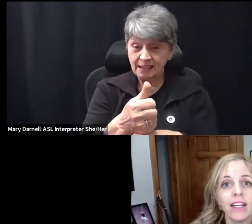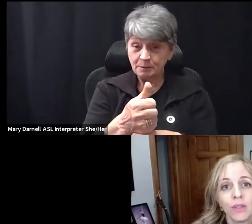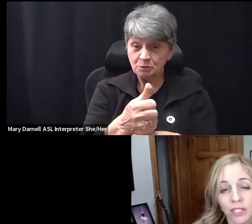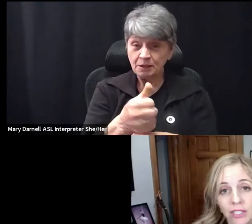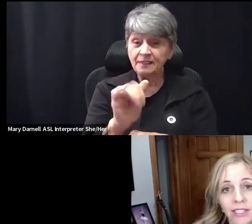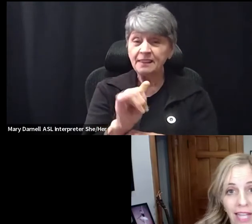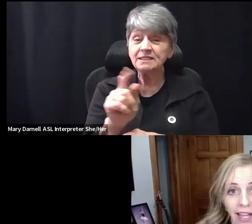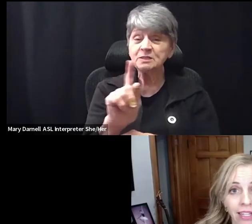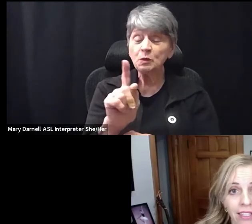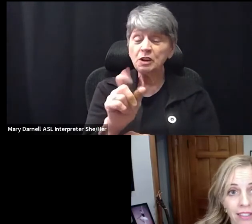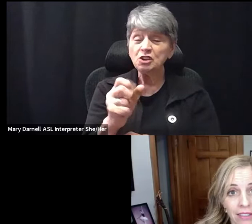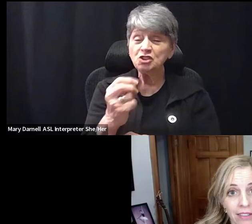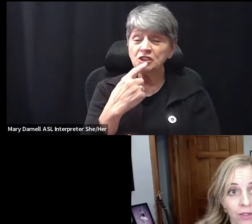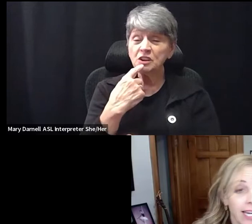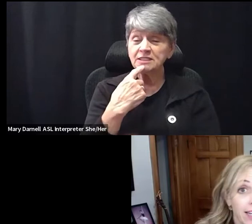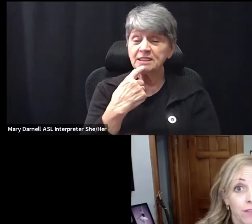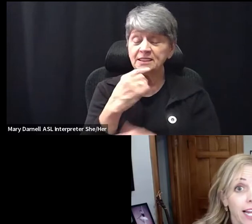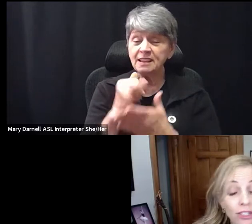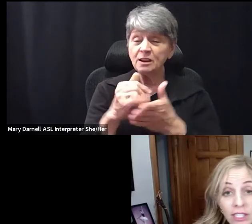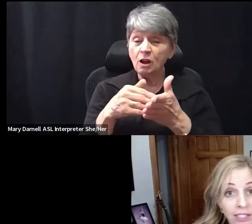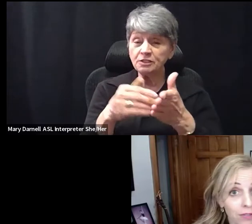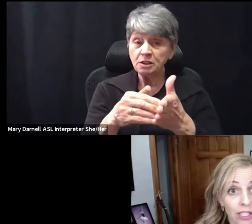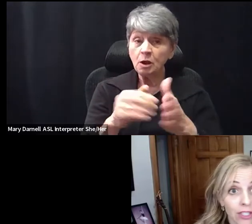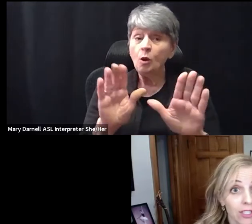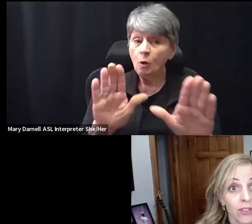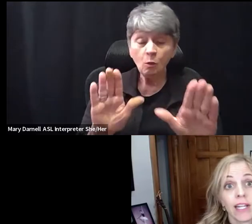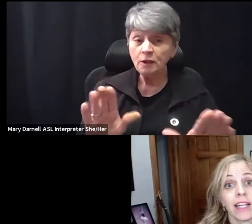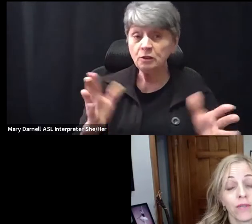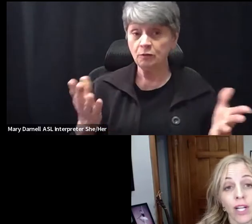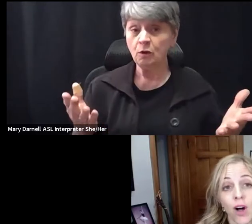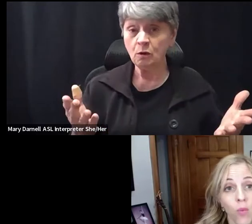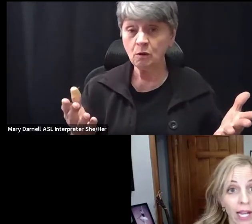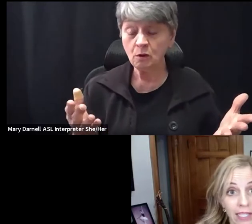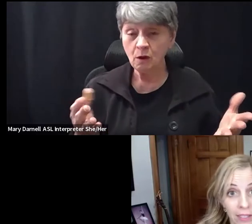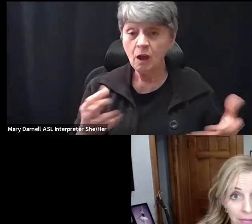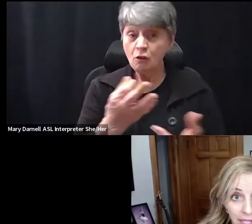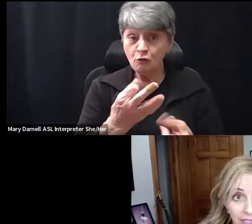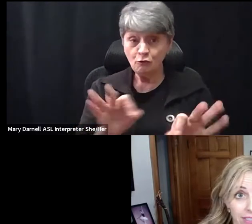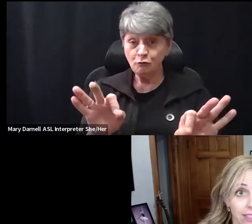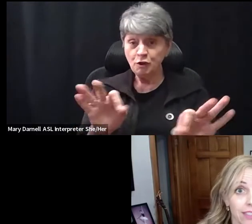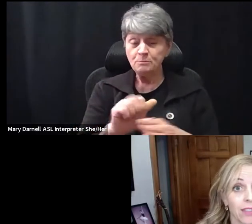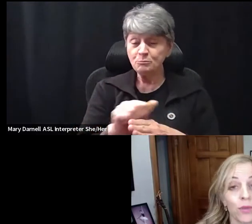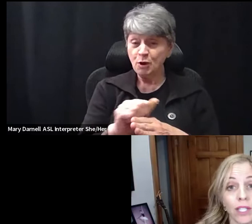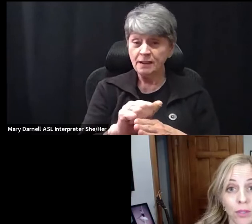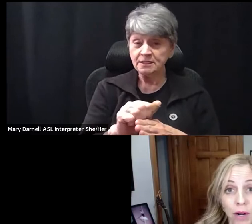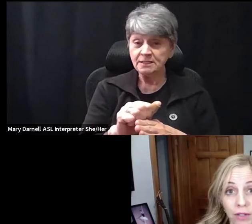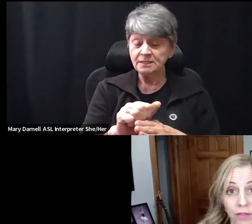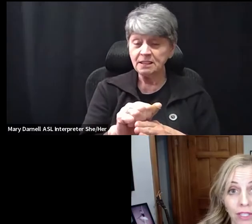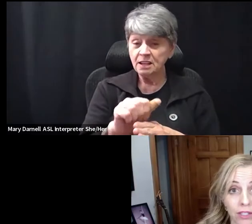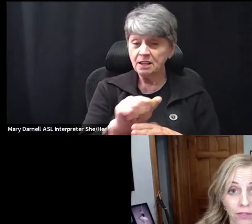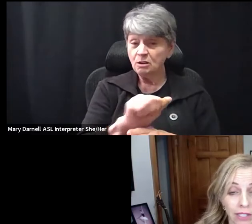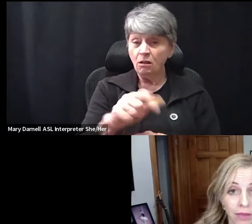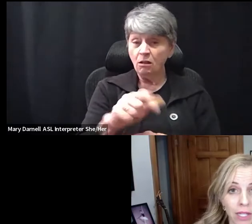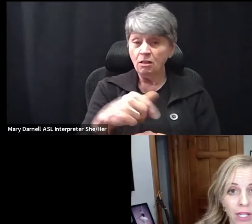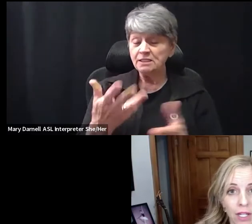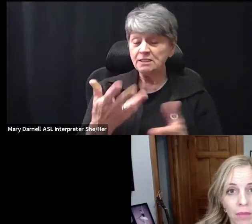it, which is to say, great, free exercise of religion is great, and we all want it to be there. It's a critical part of